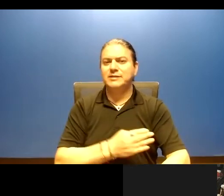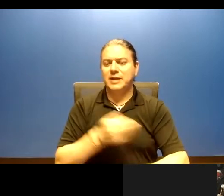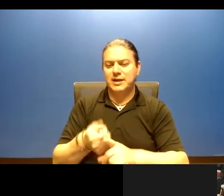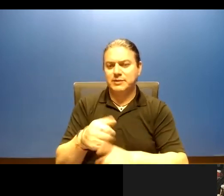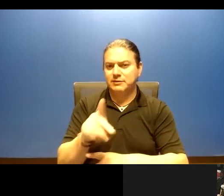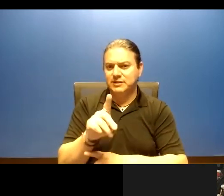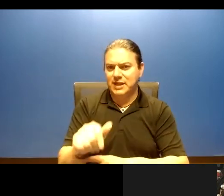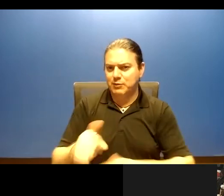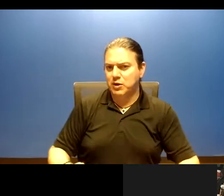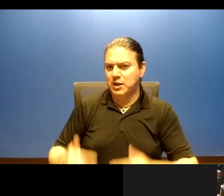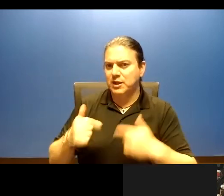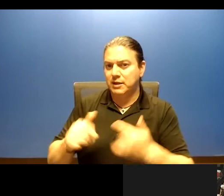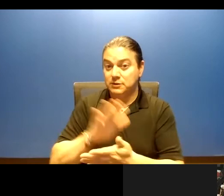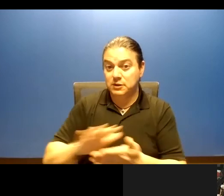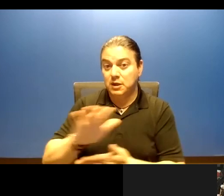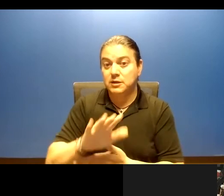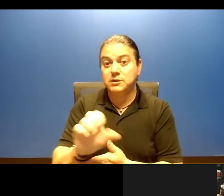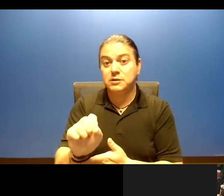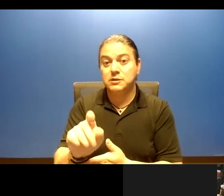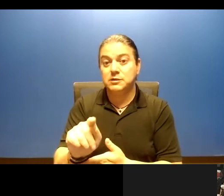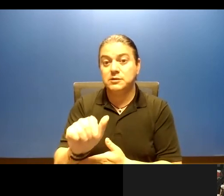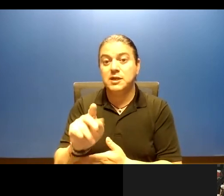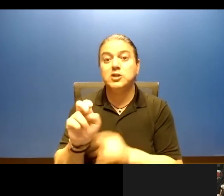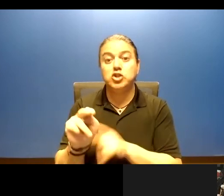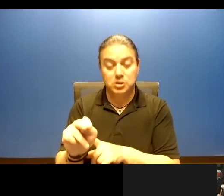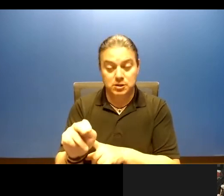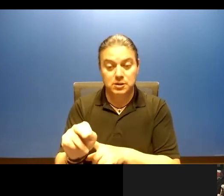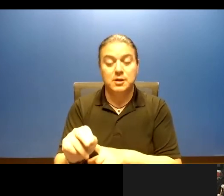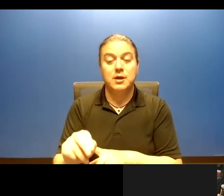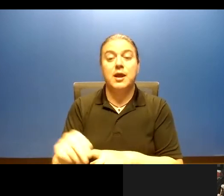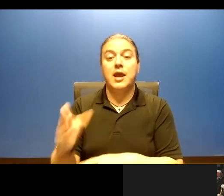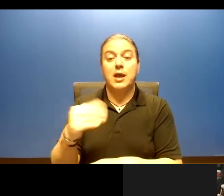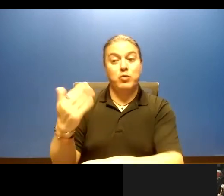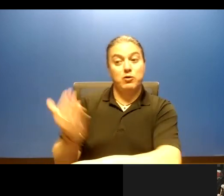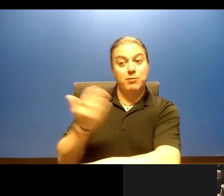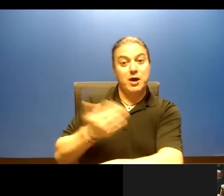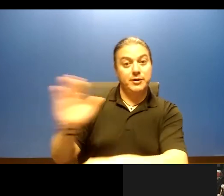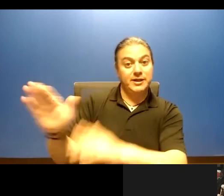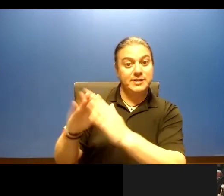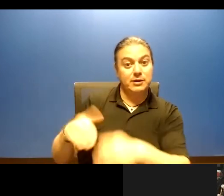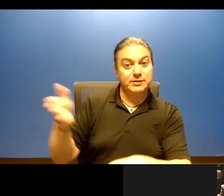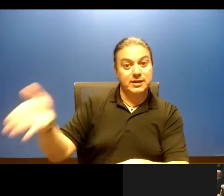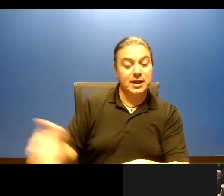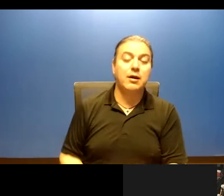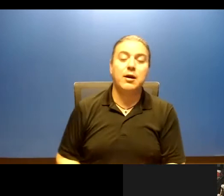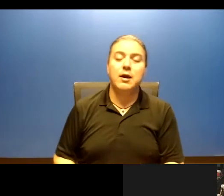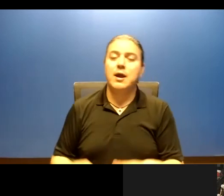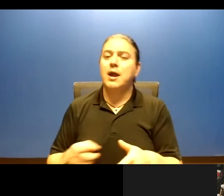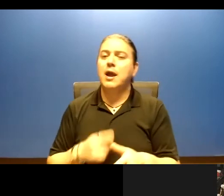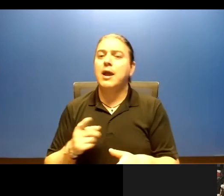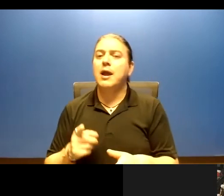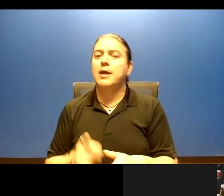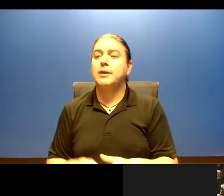there for the same reason. Couldn't find accessible housing that worked out for him. And in the course of that, we remodeled